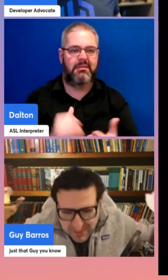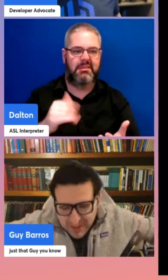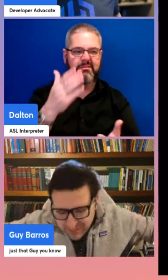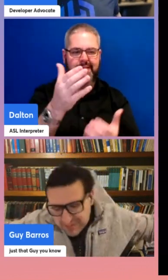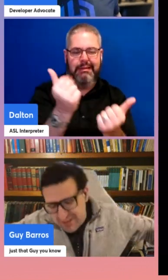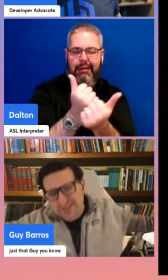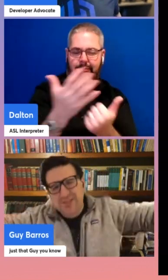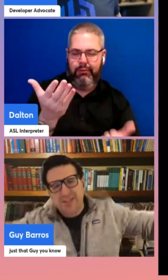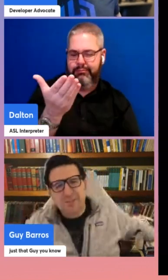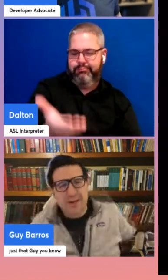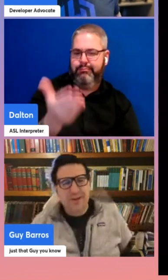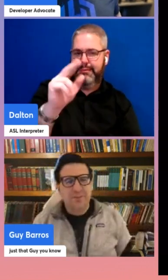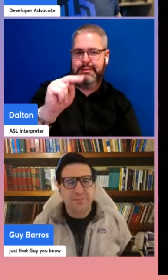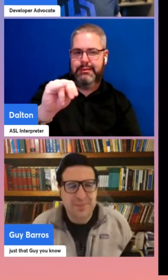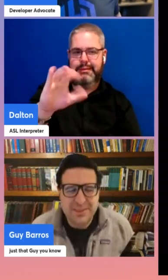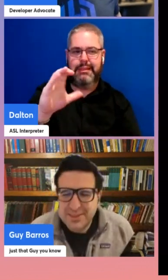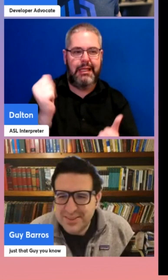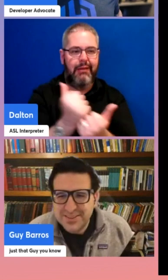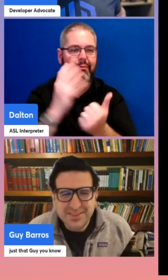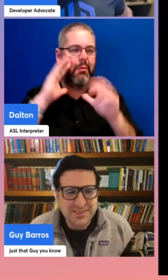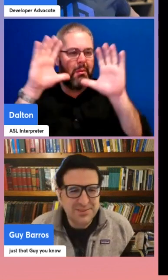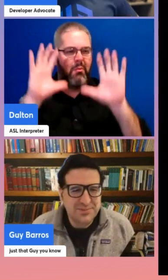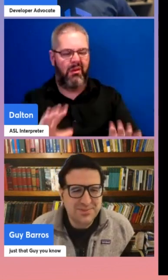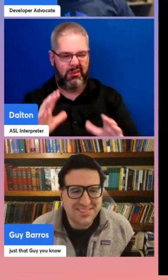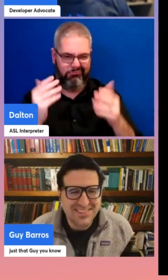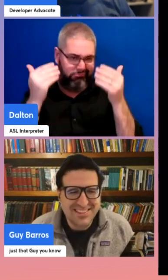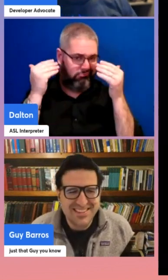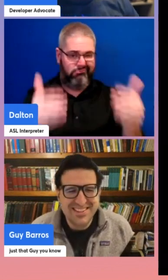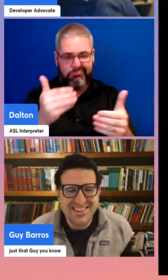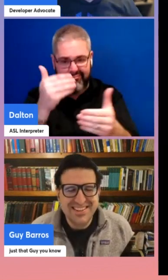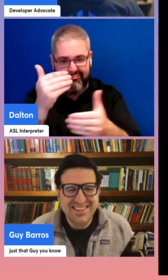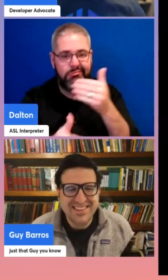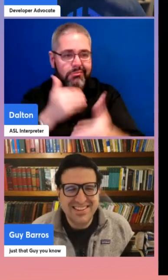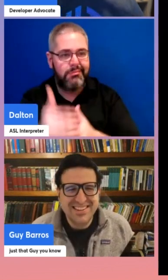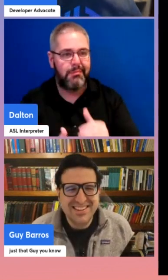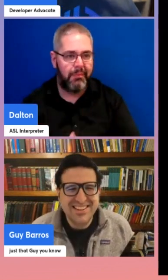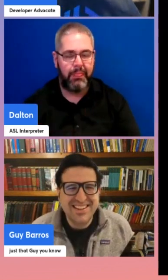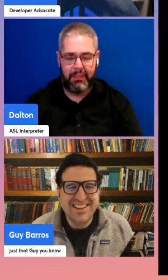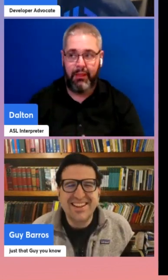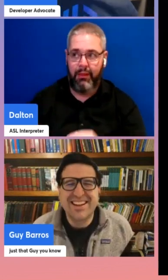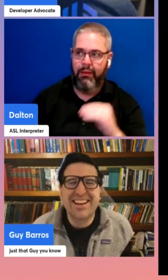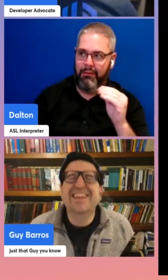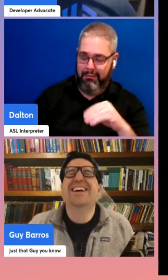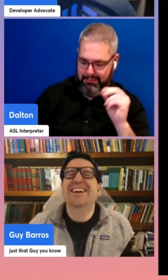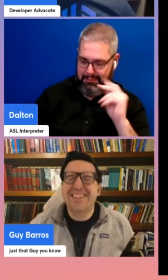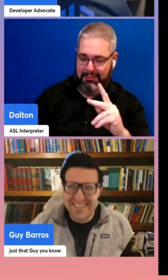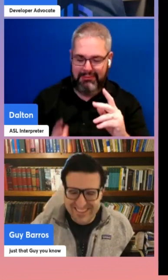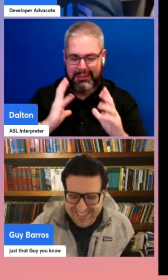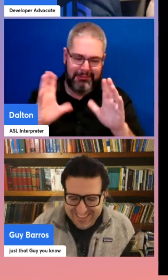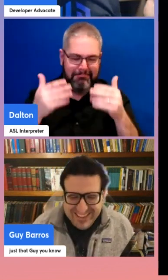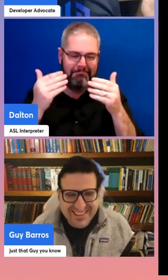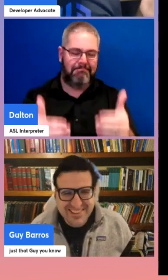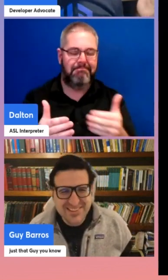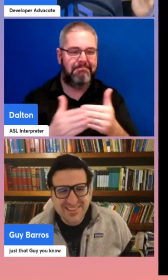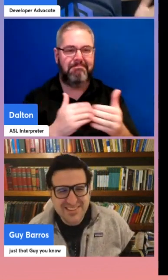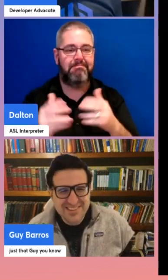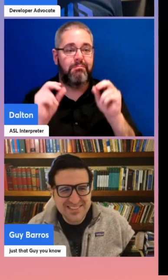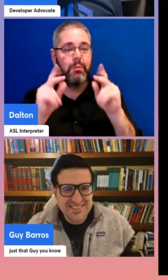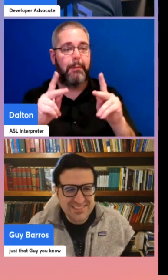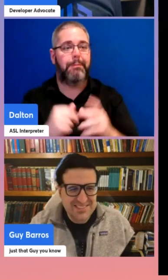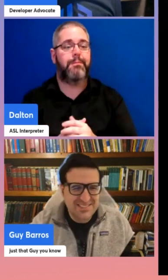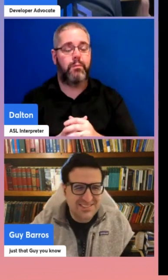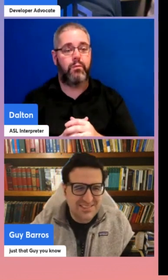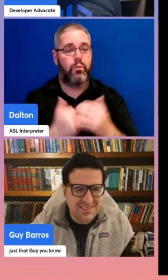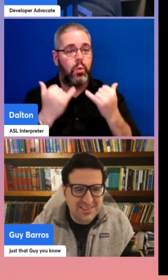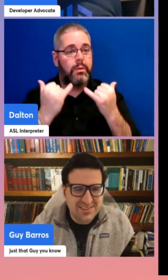everything is gonna be wonderful. Let's do this, buddy. Well, yeah, okay. Let's give it a go anyway. Okay, so what we're going to look at today? Well, we want